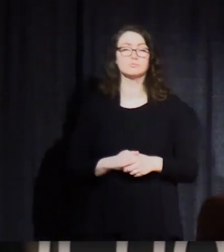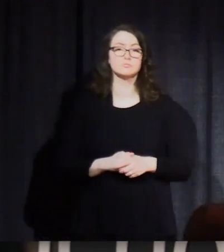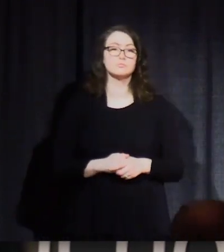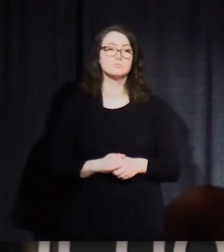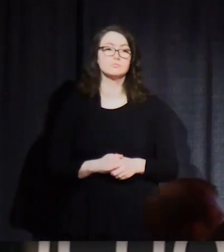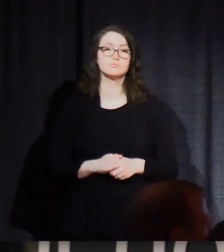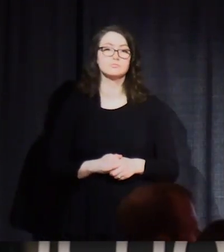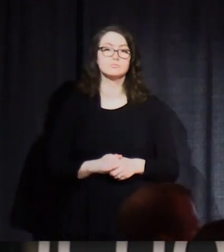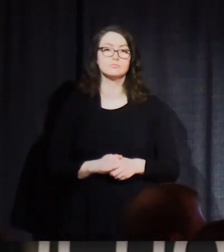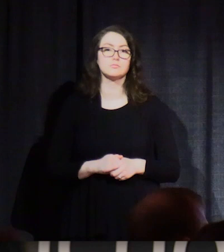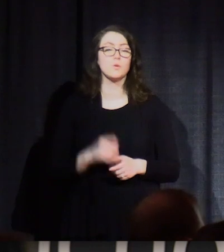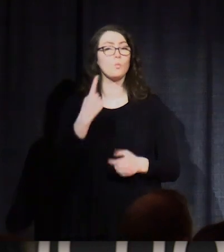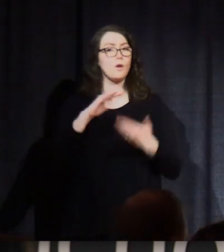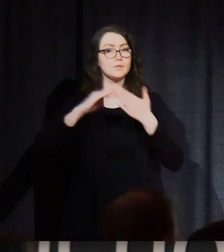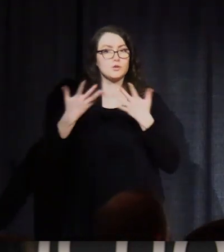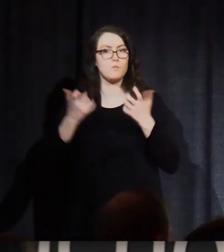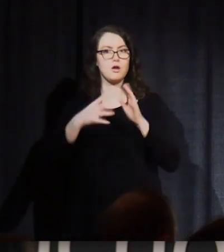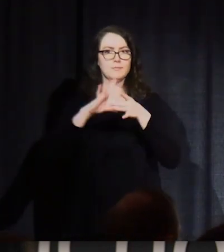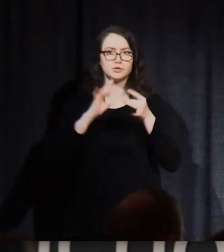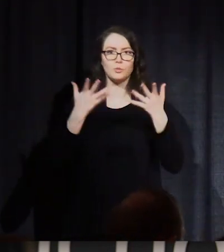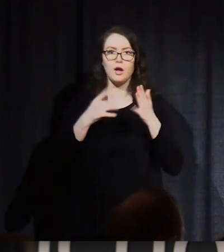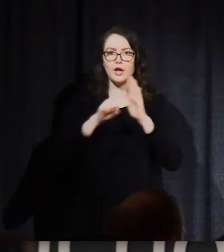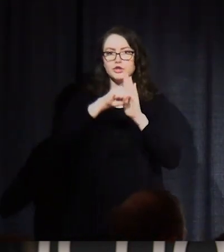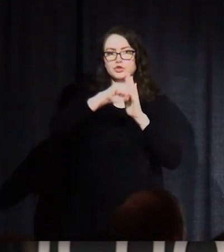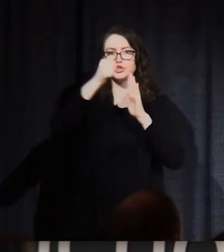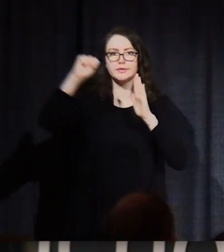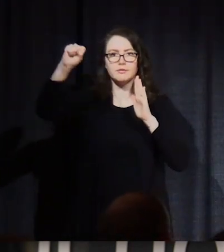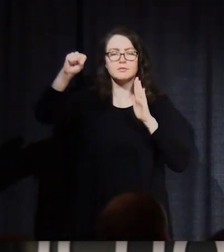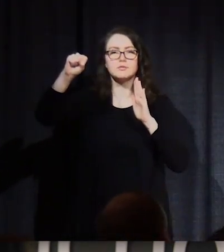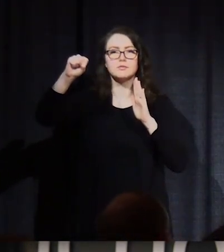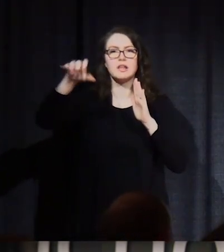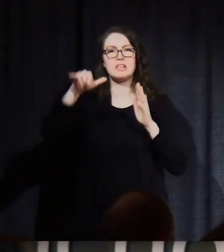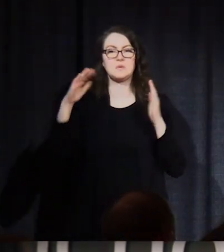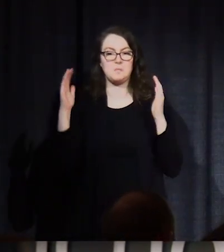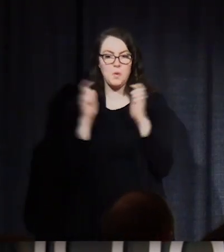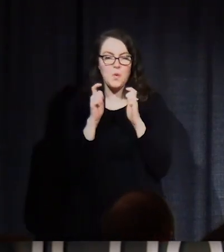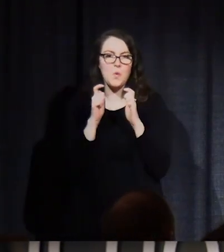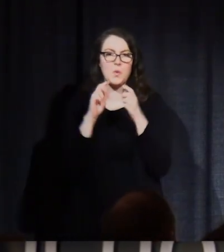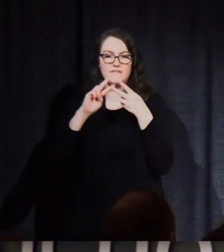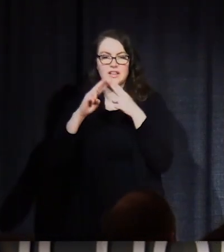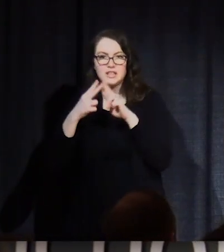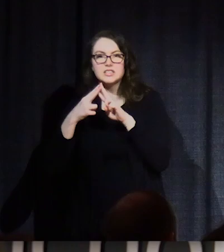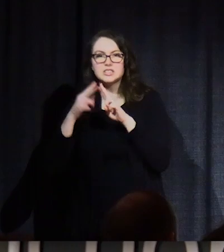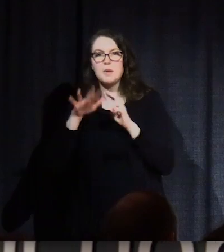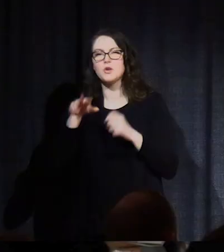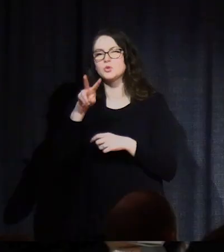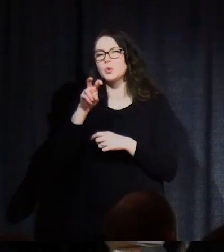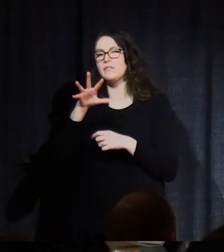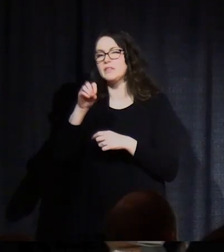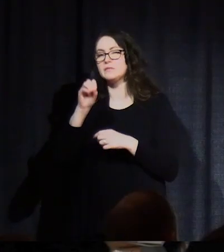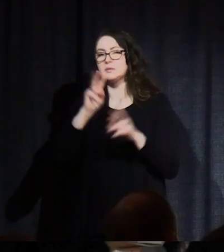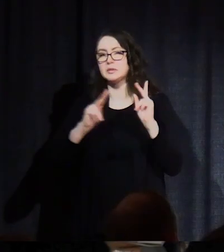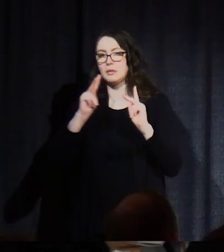these communities is Chugnak, Alaska, a small village of about 250 people tucked into the Cosmos Hills just north